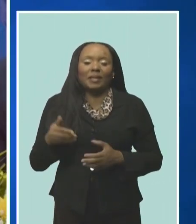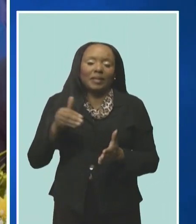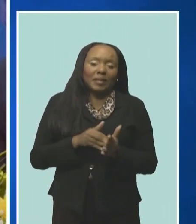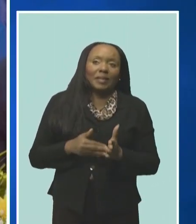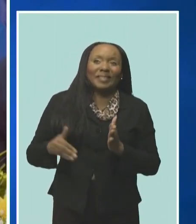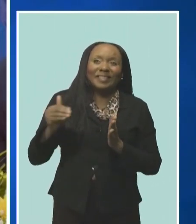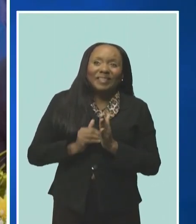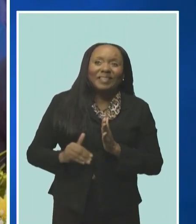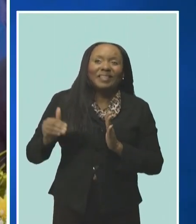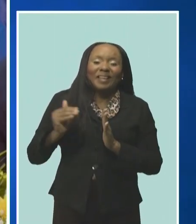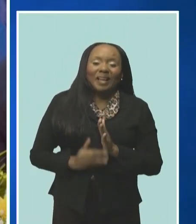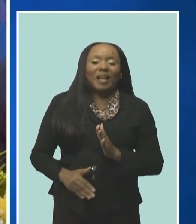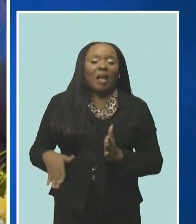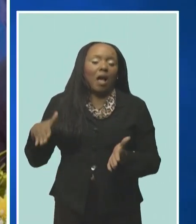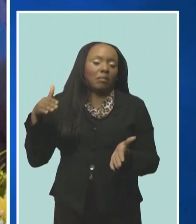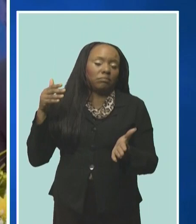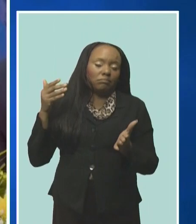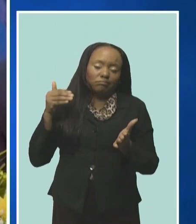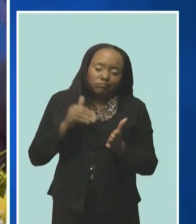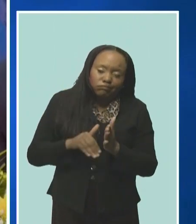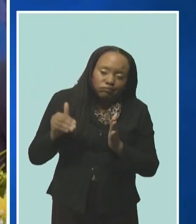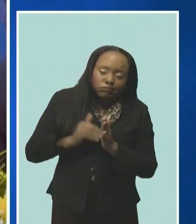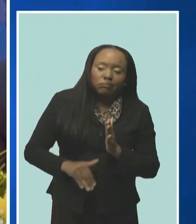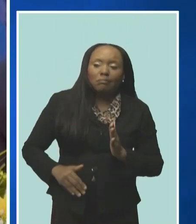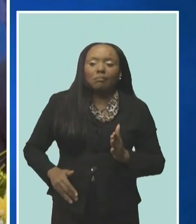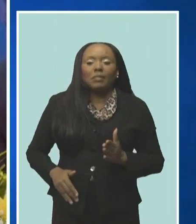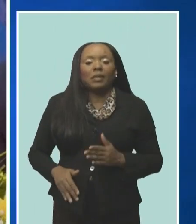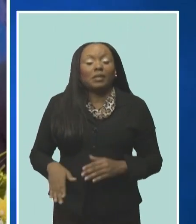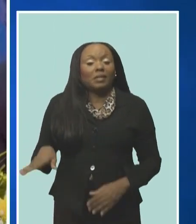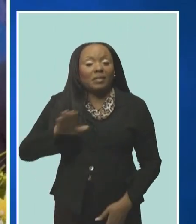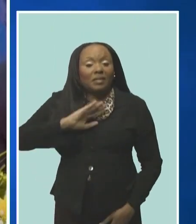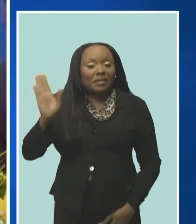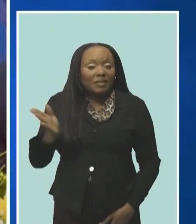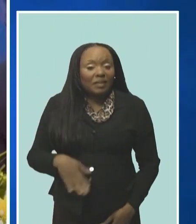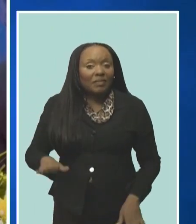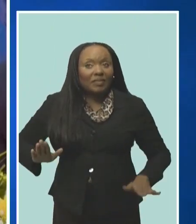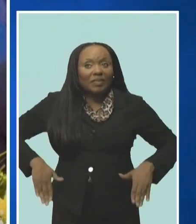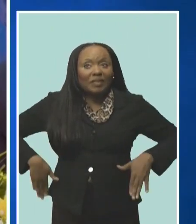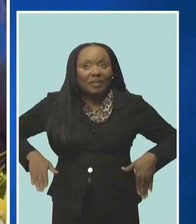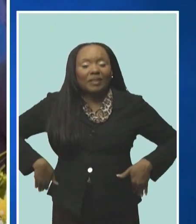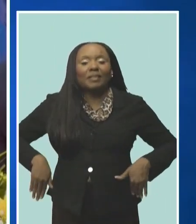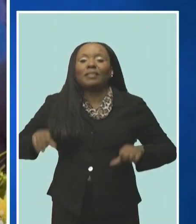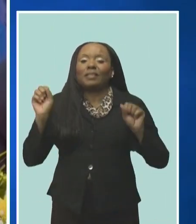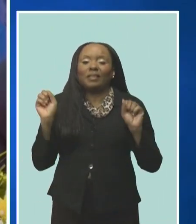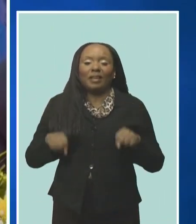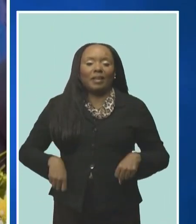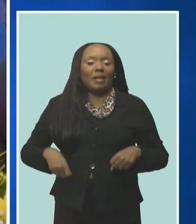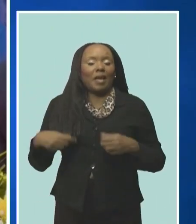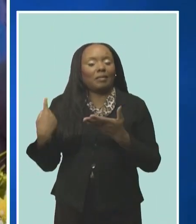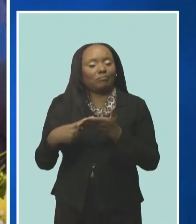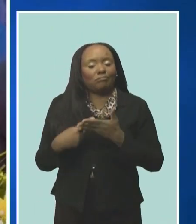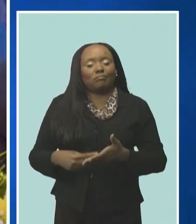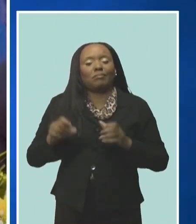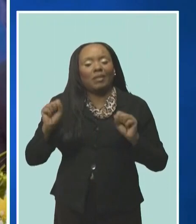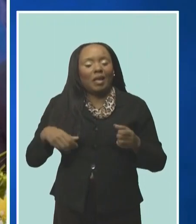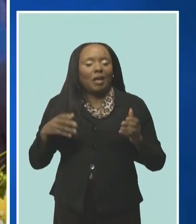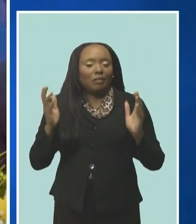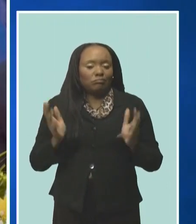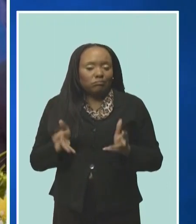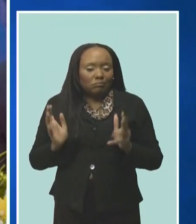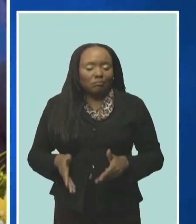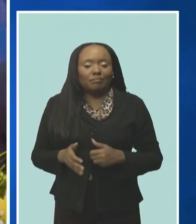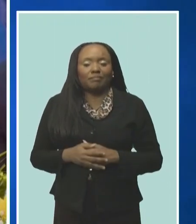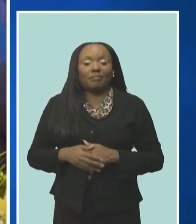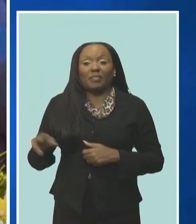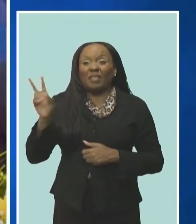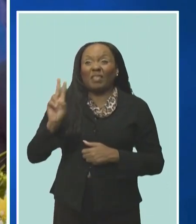and international fora, and that it is never too late for dialogue. Venezuela has always been helpful